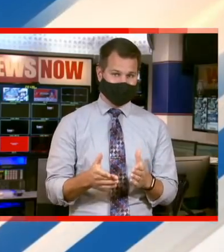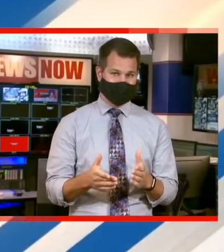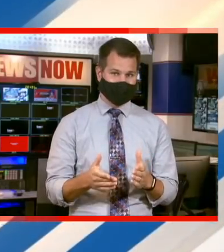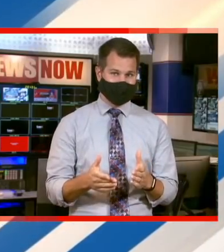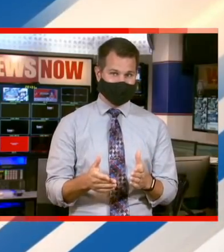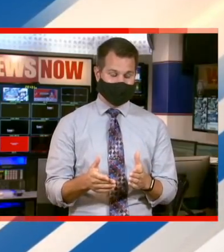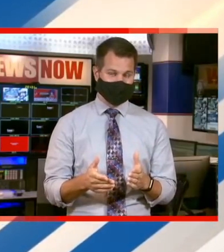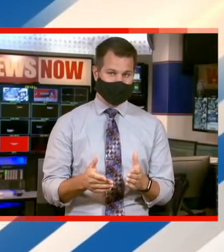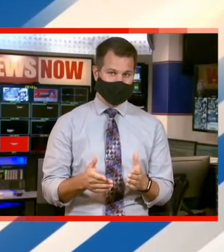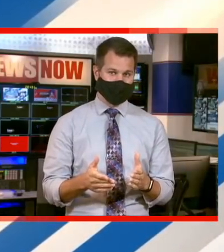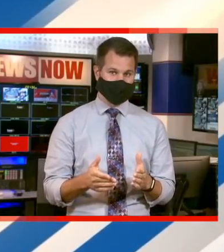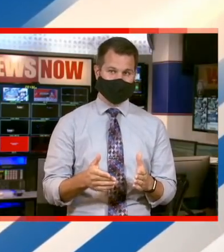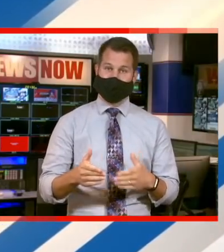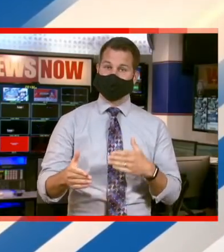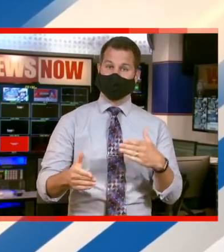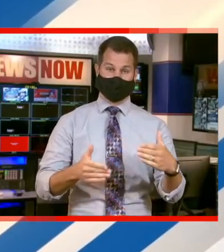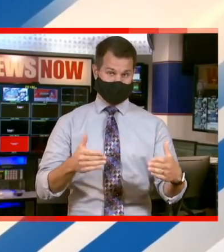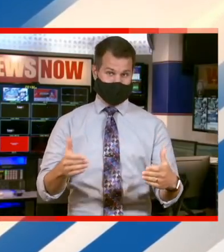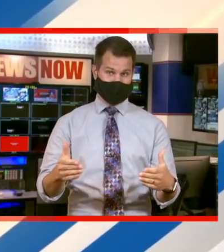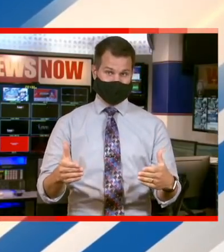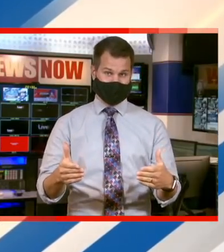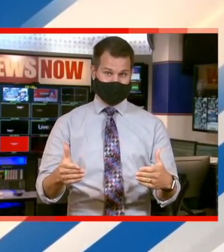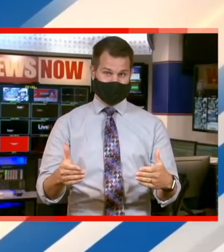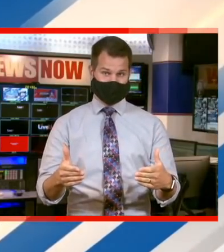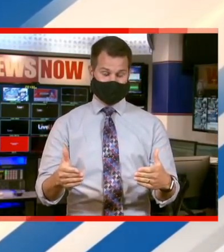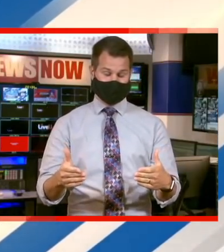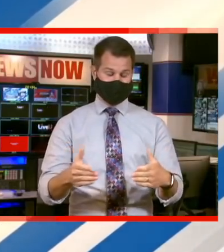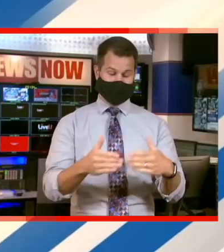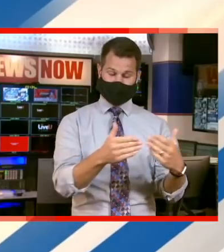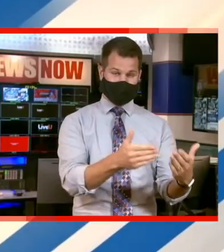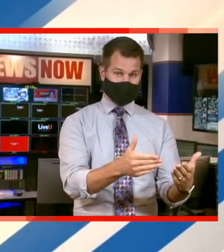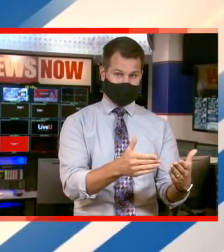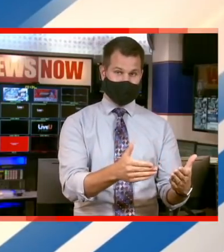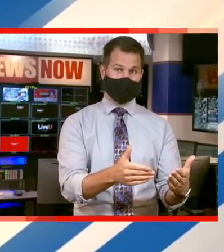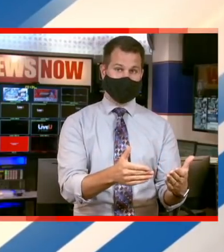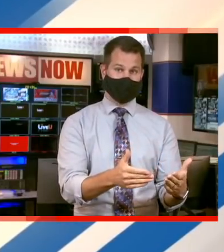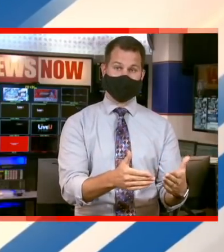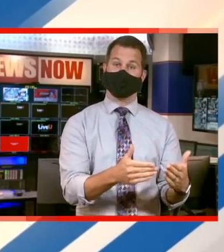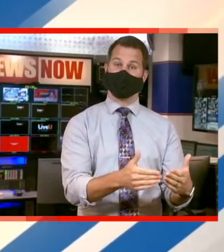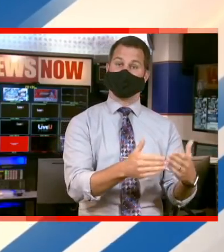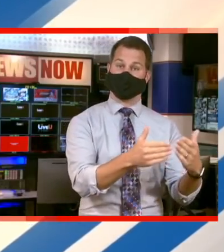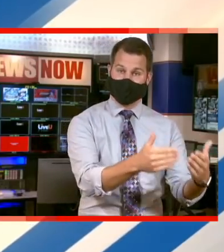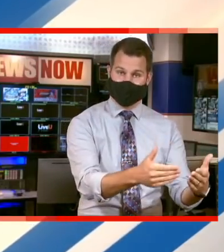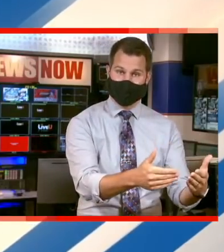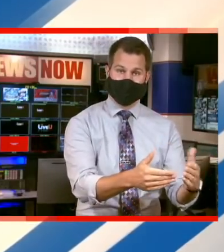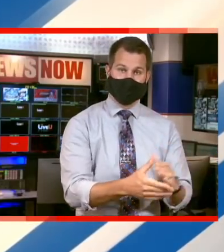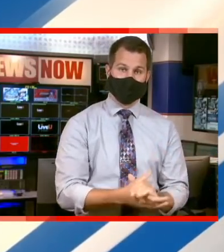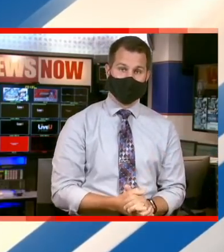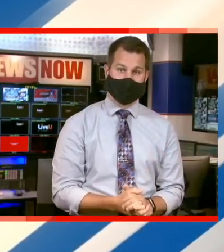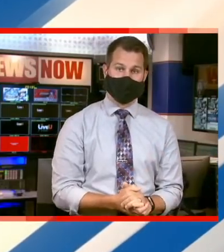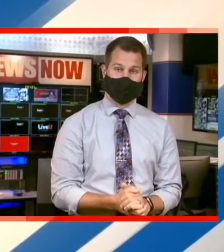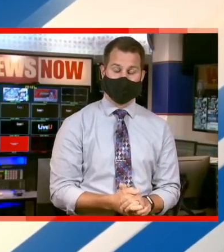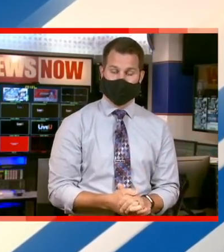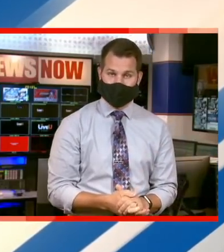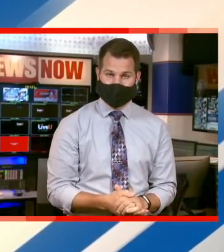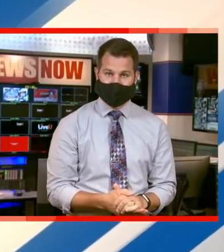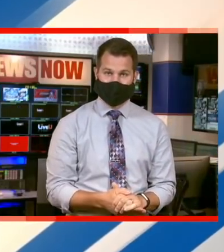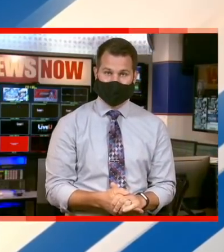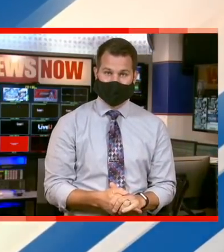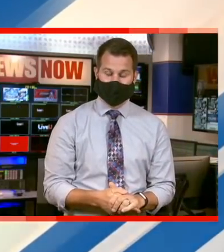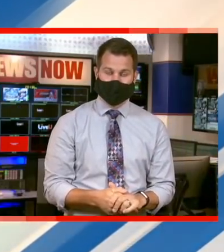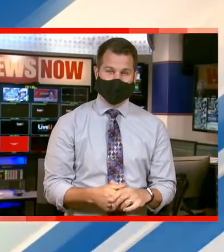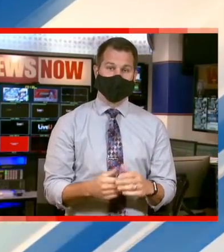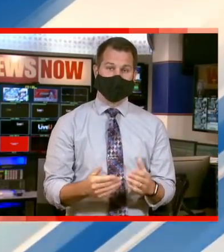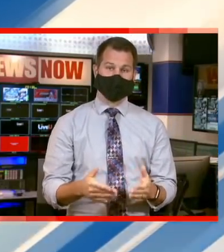that does exist. I'm told it would just have to be tweaked, but that's based again on whatever the CDC would recommend or